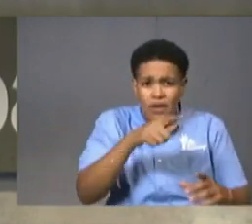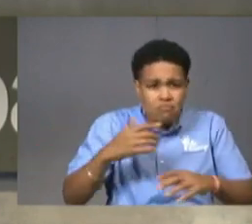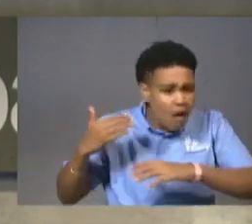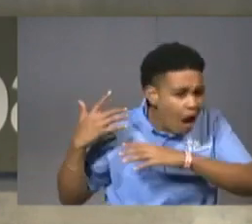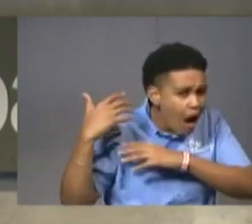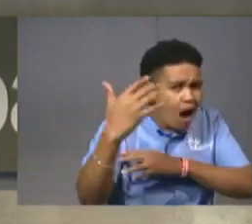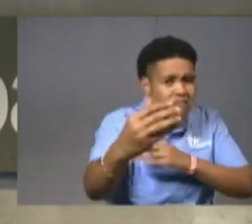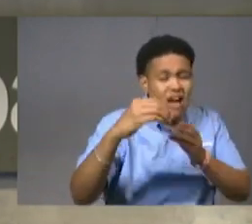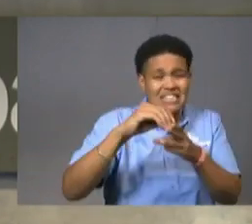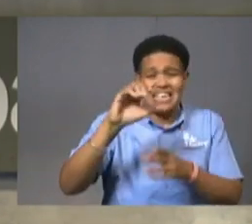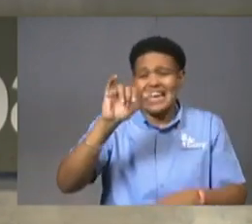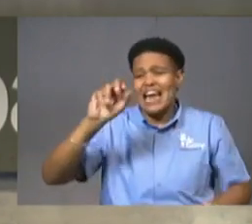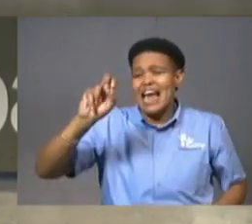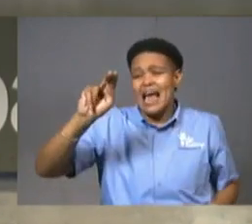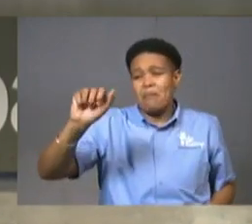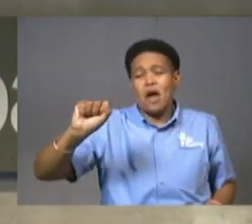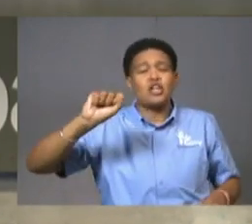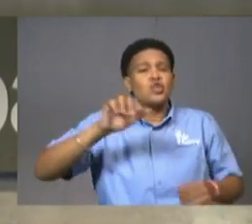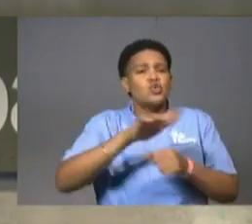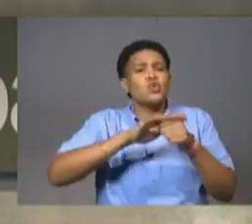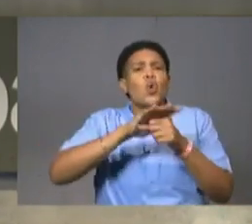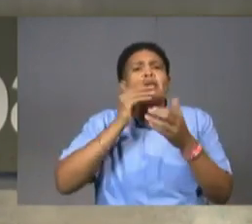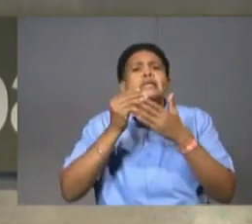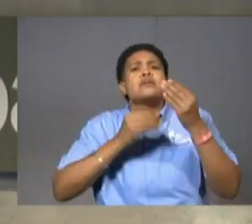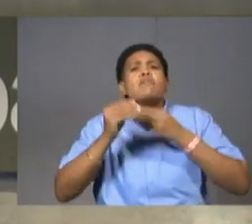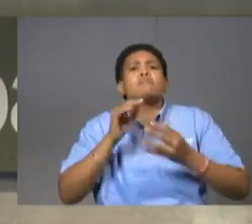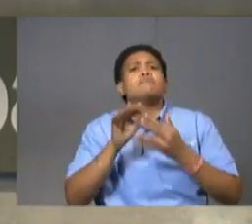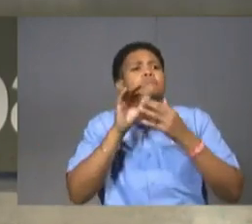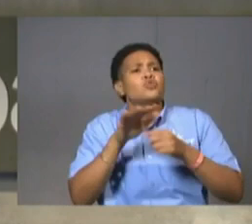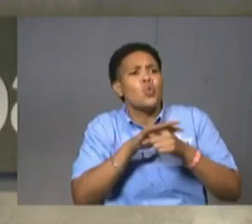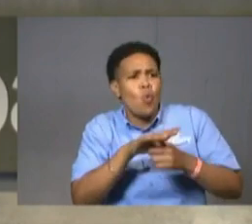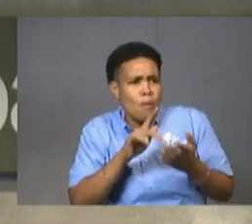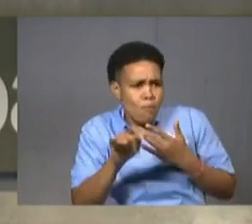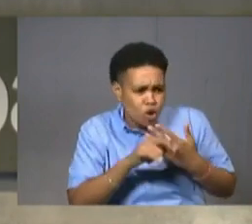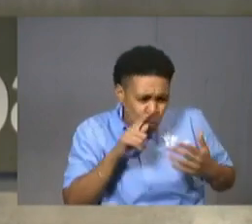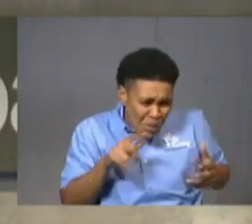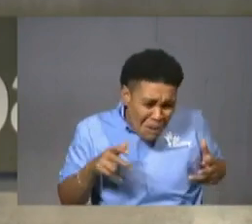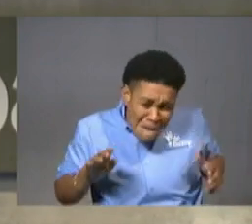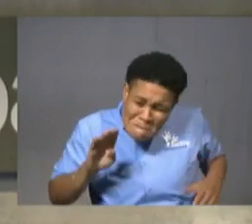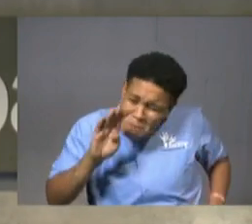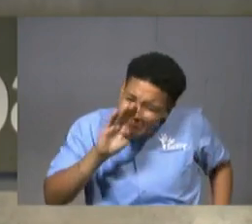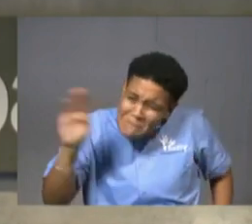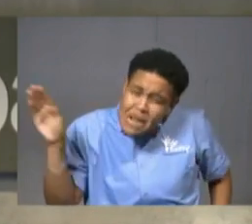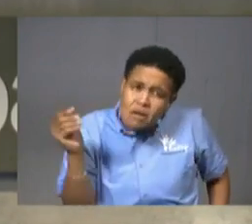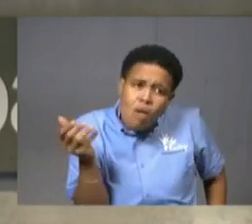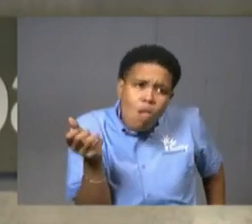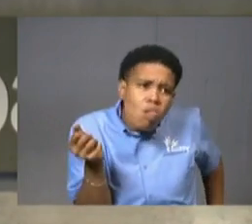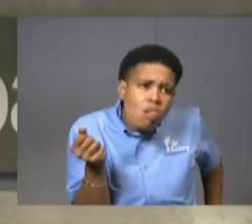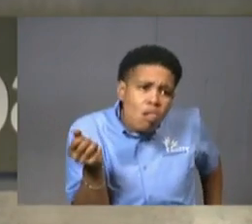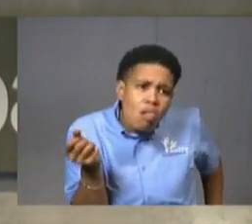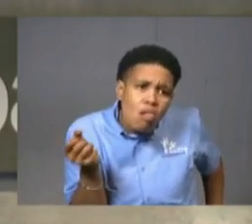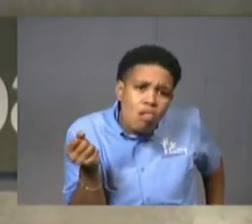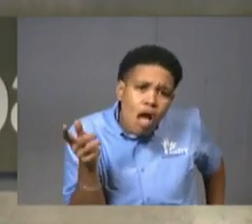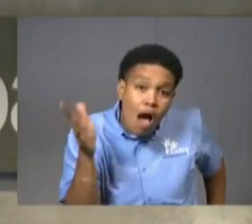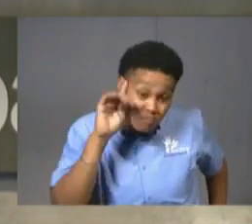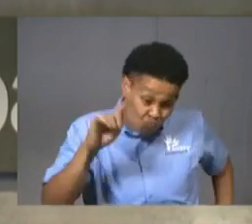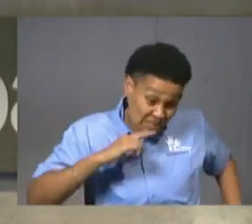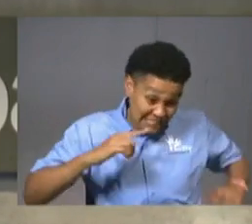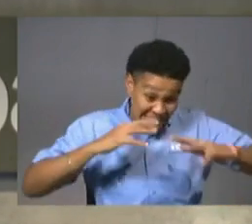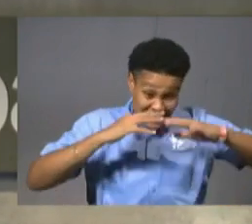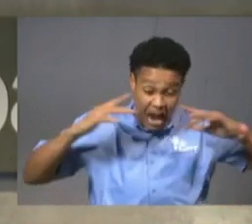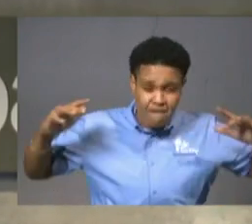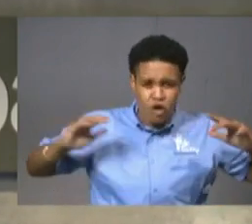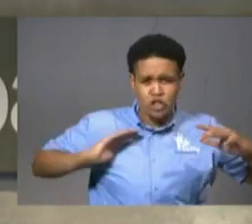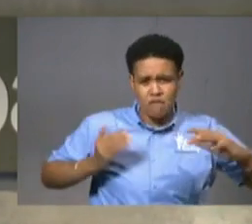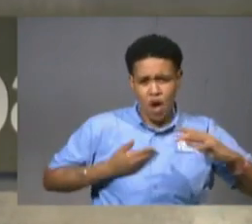Zone Development Project, which will attract billions of dollars of investment and lead to greater employment and diversifying of